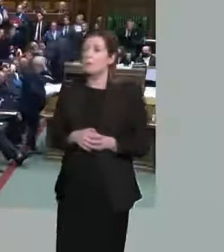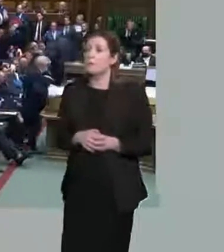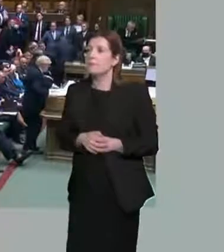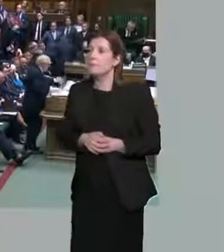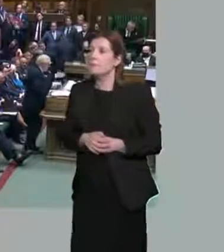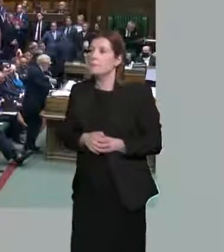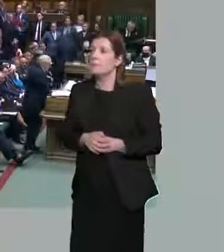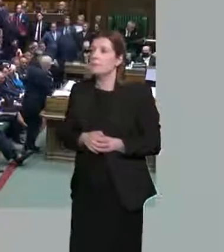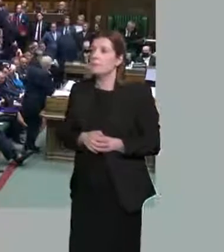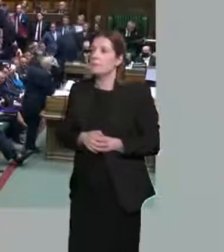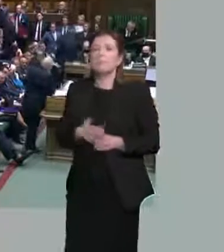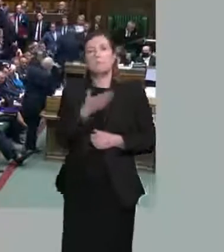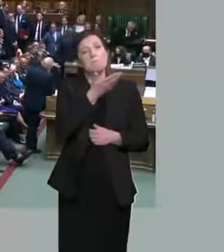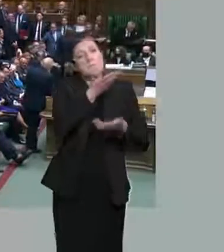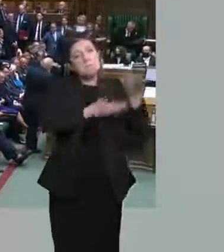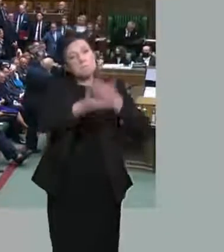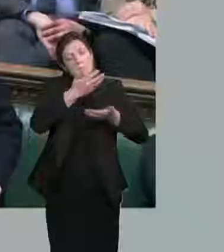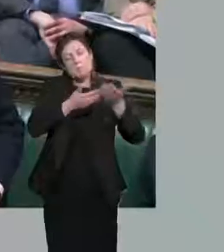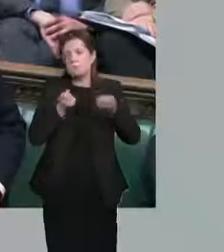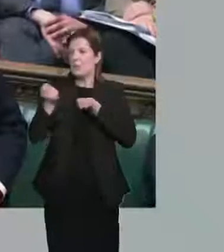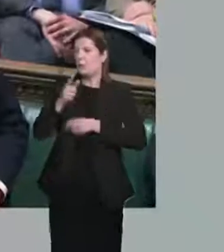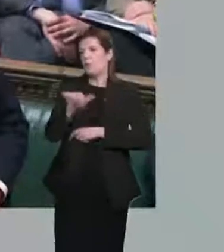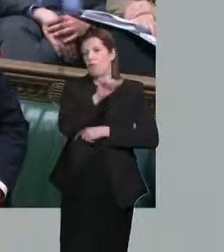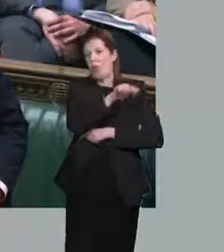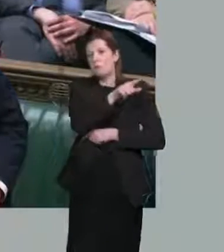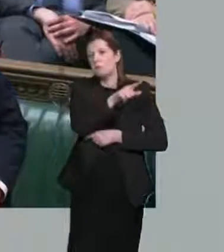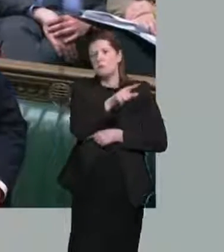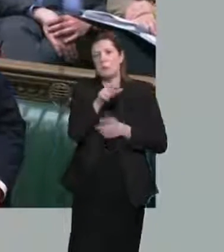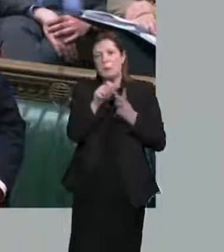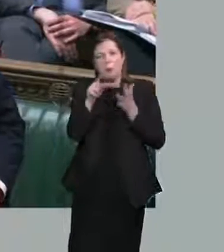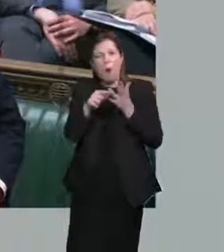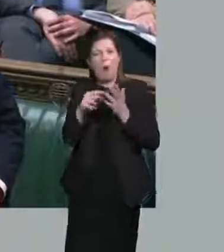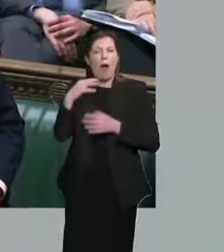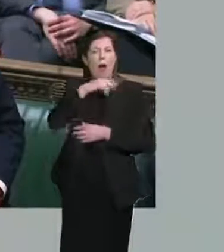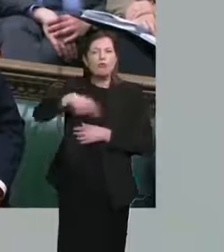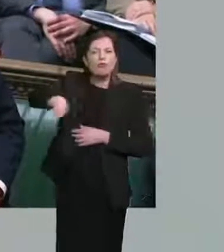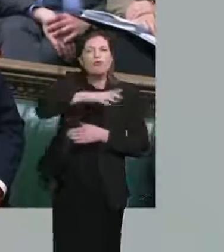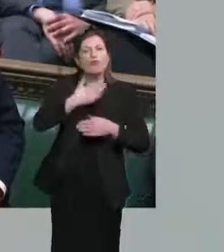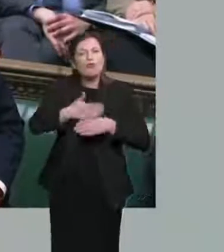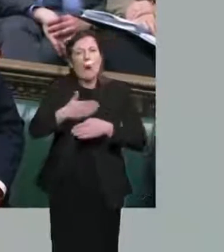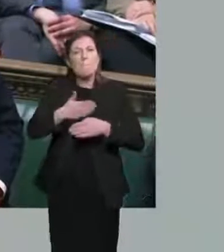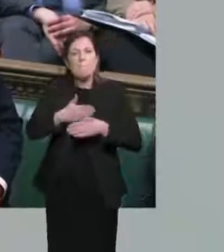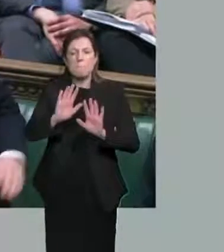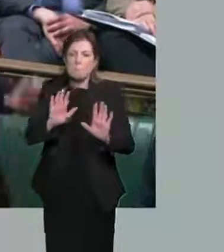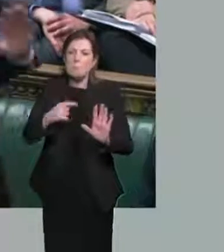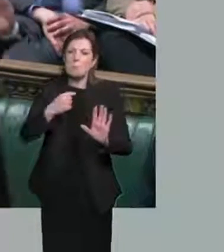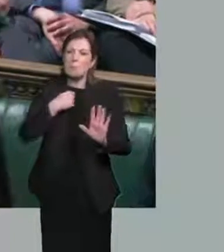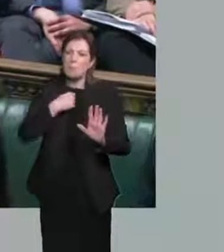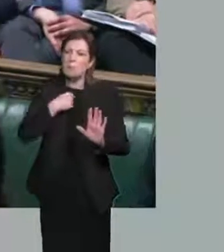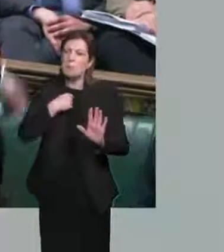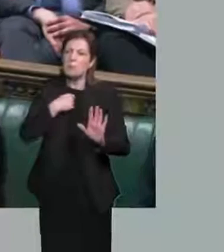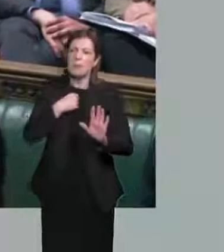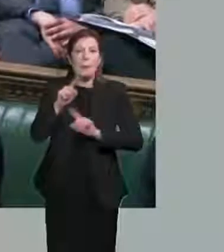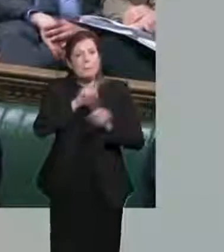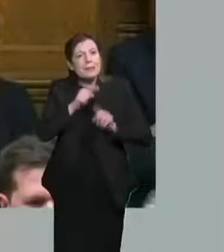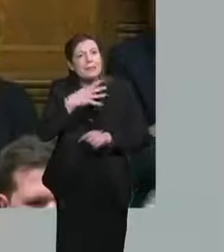Mr. Speaker, she's right in what she says about P&O and about the 800 workers, and I will make sure that she gets all